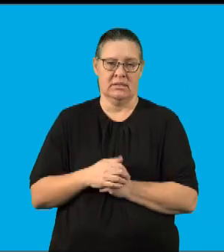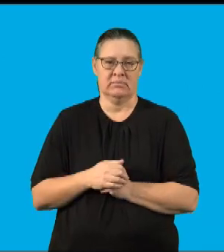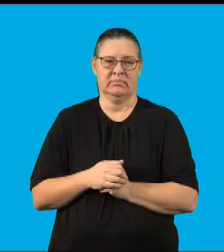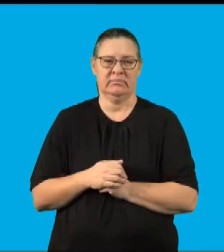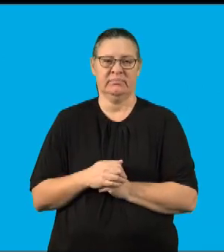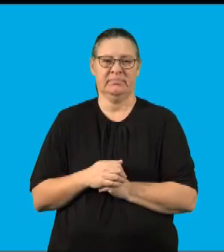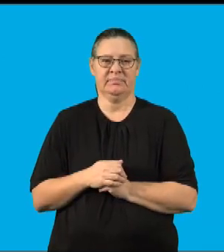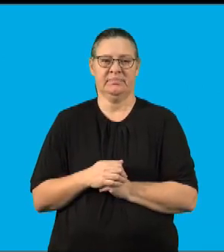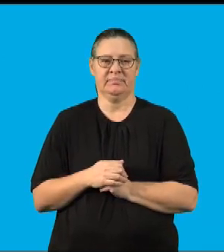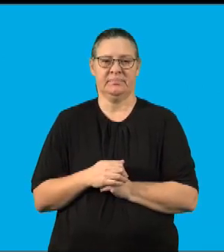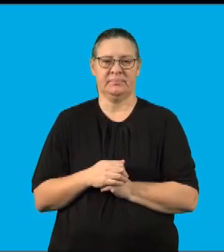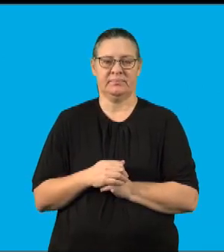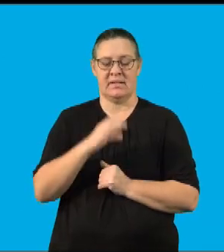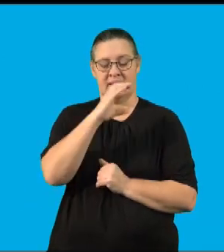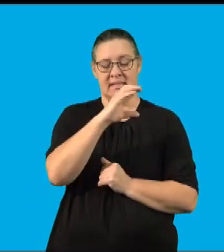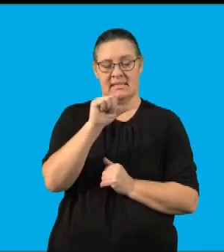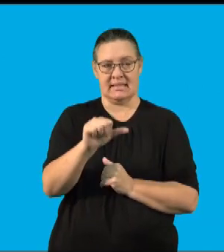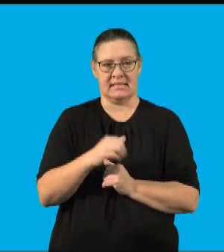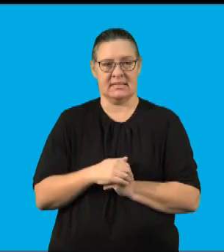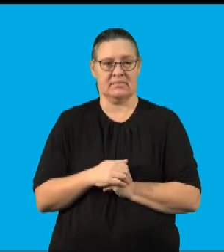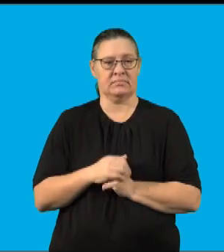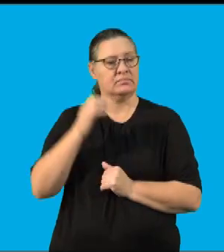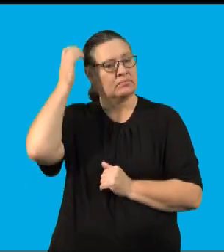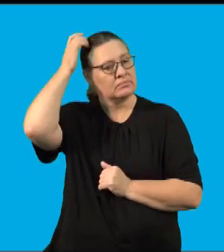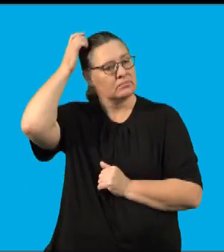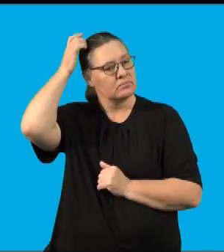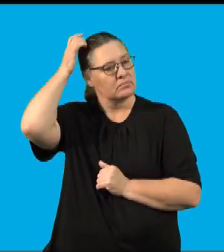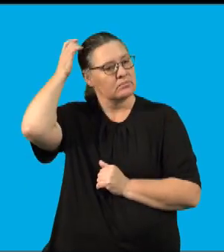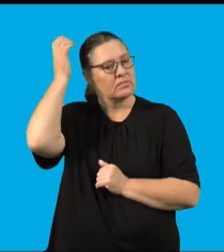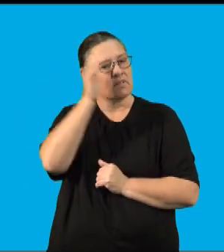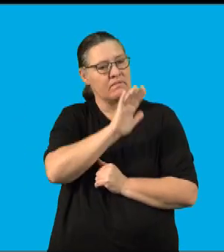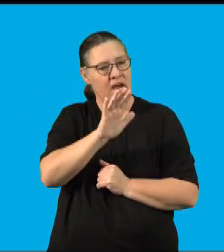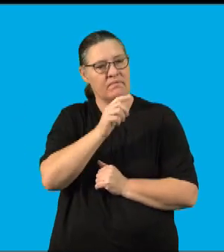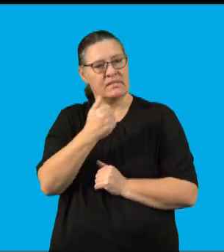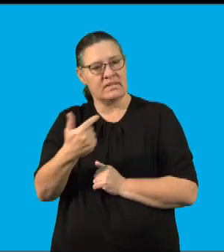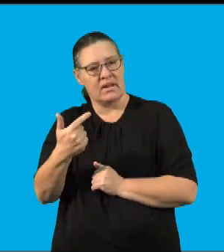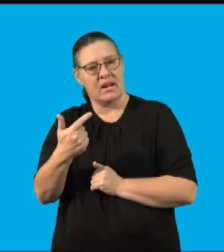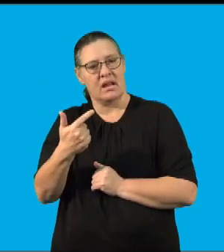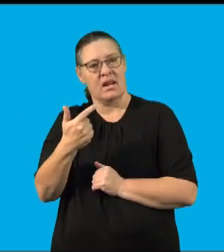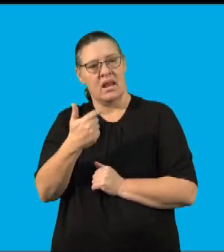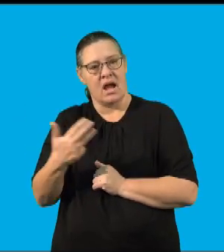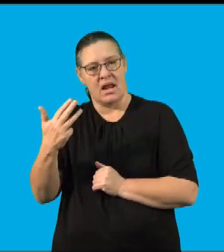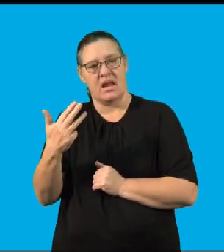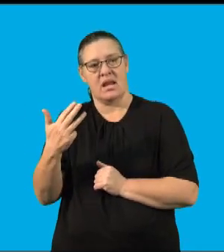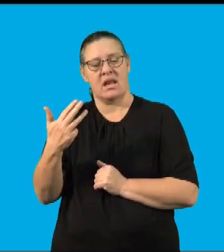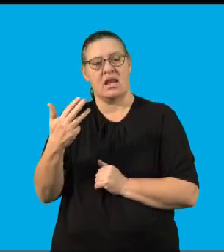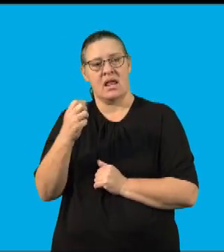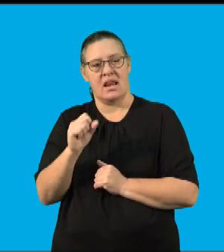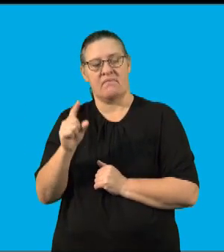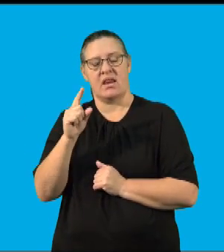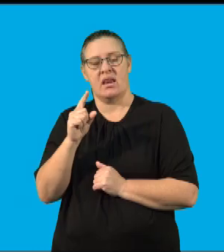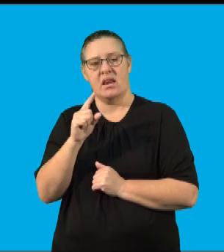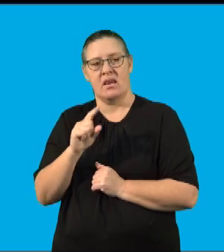4, 5, 6. It's going to be C6. It's 5, 7,